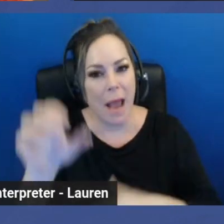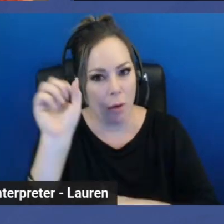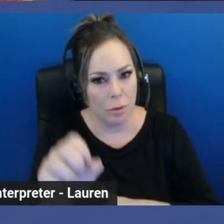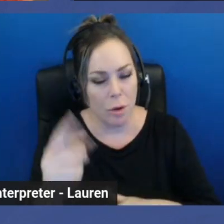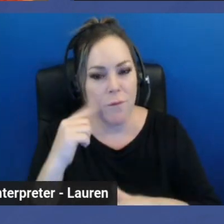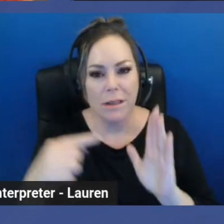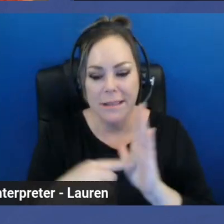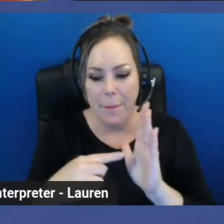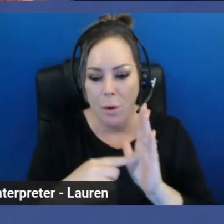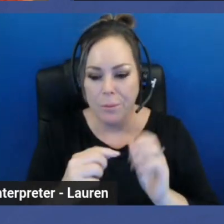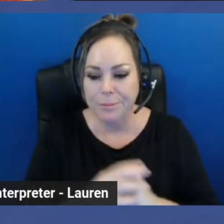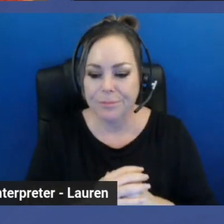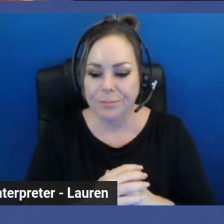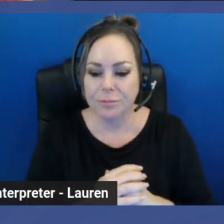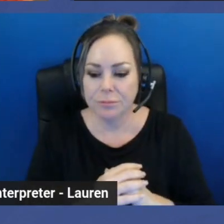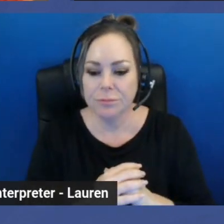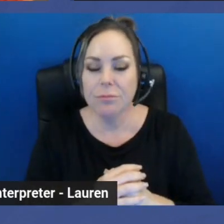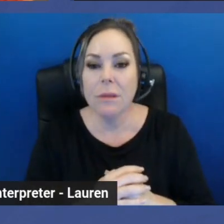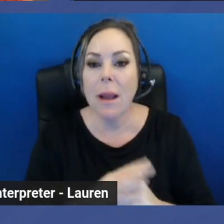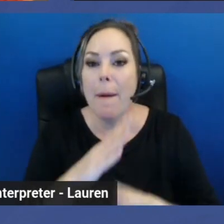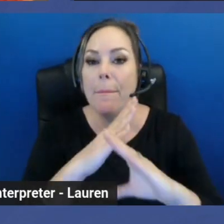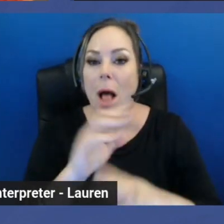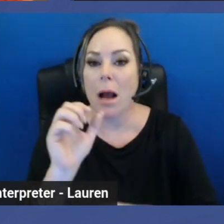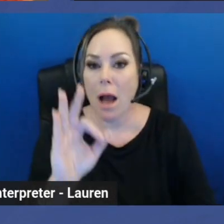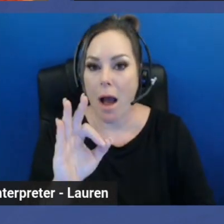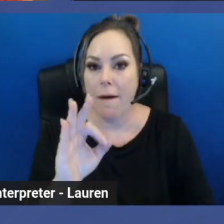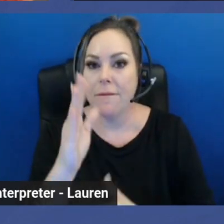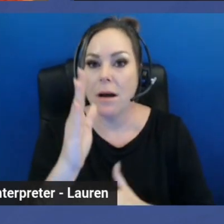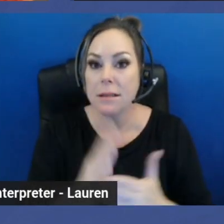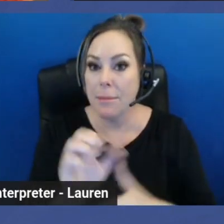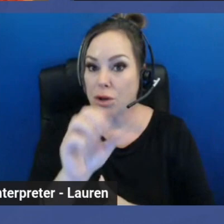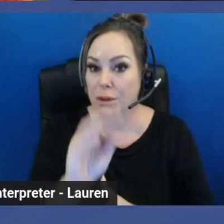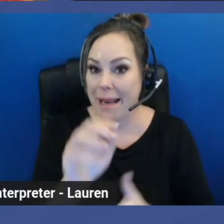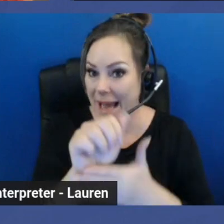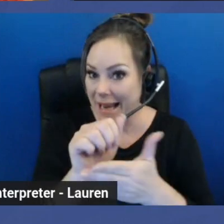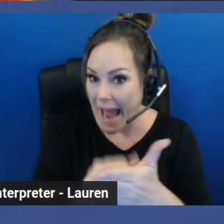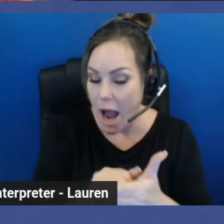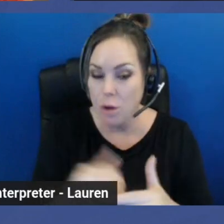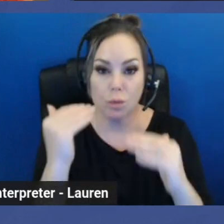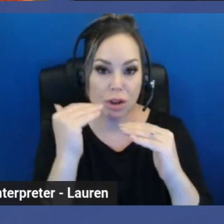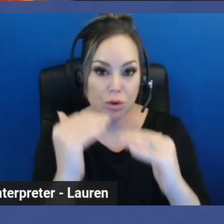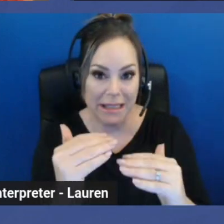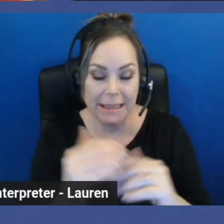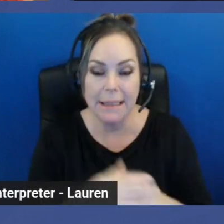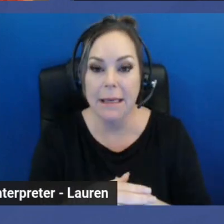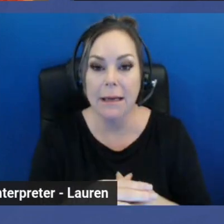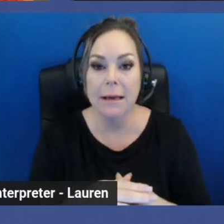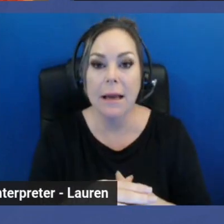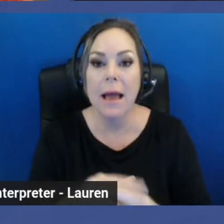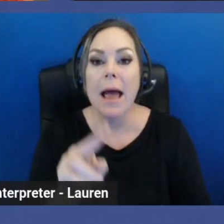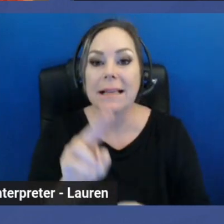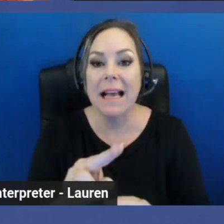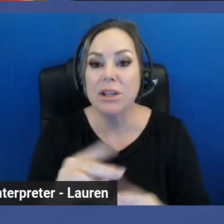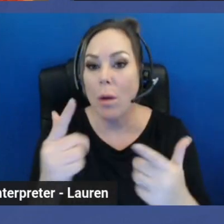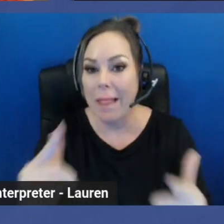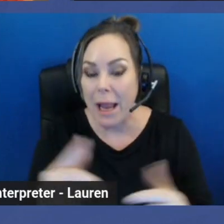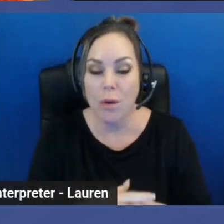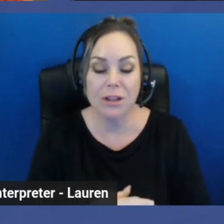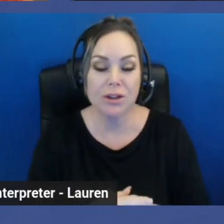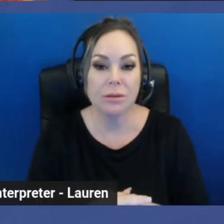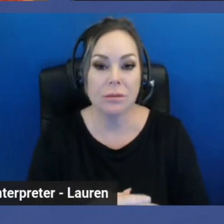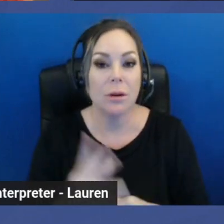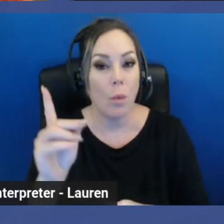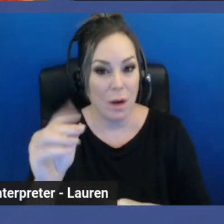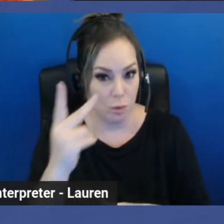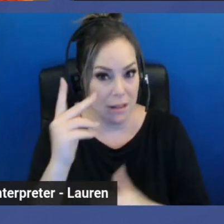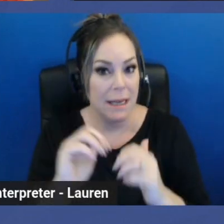for example, the blocking of certain social media accounts or restricting sexuality language. We see